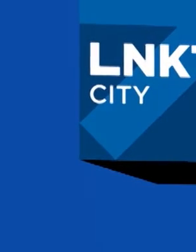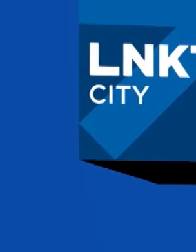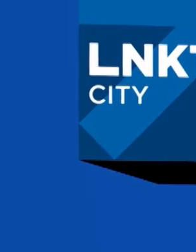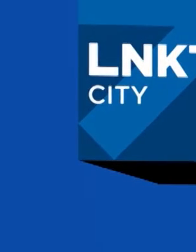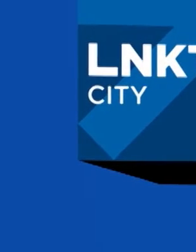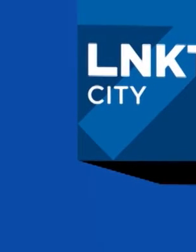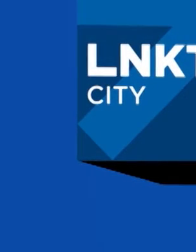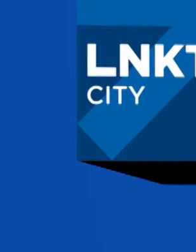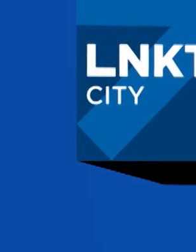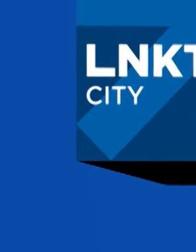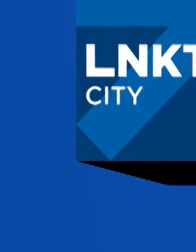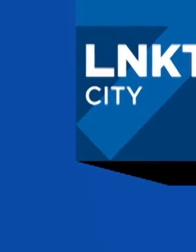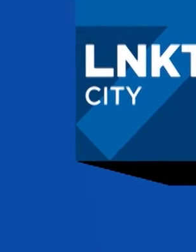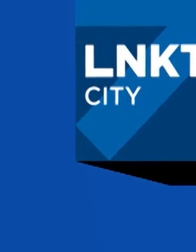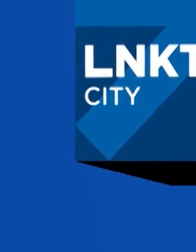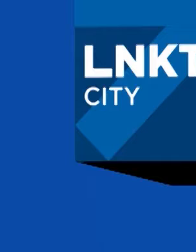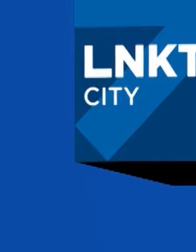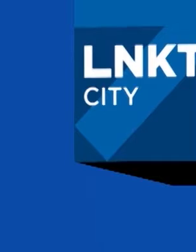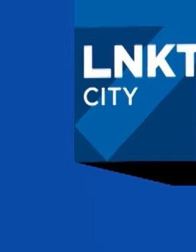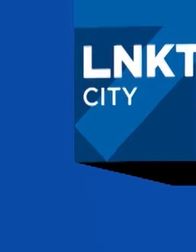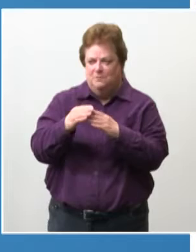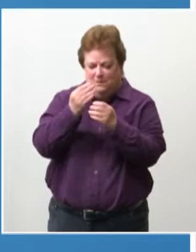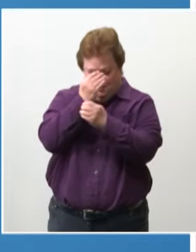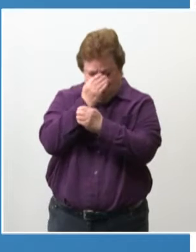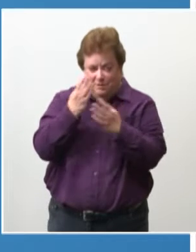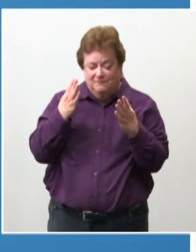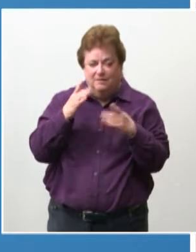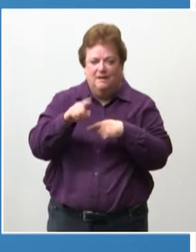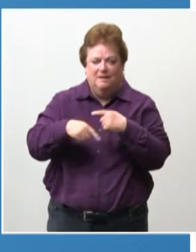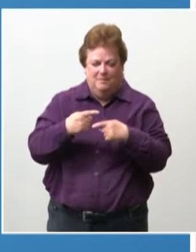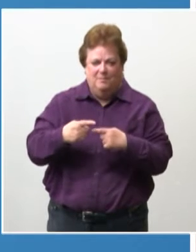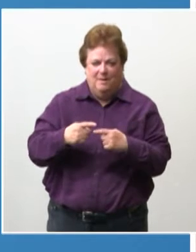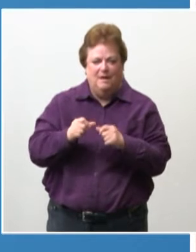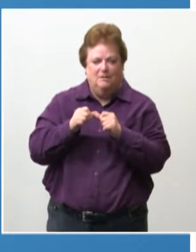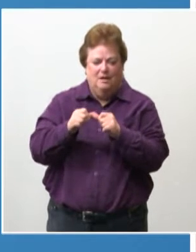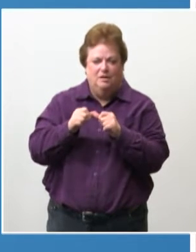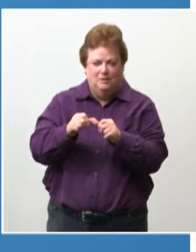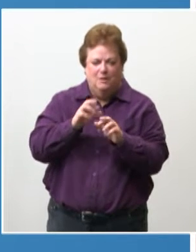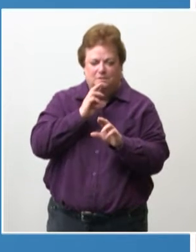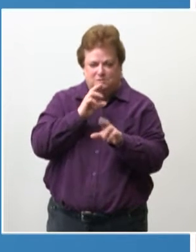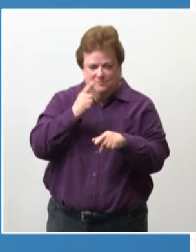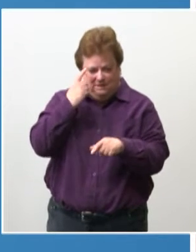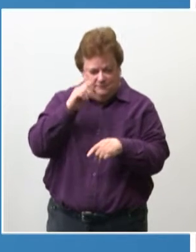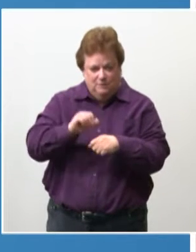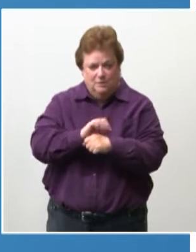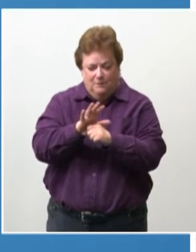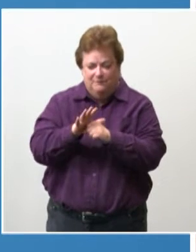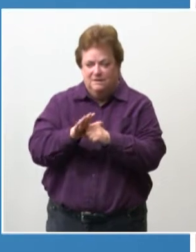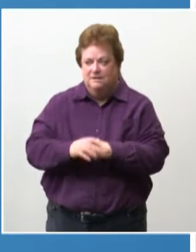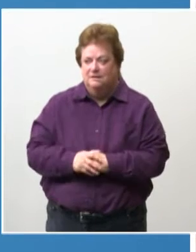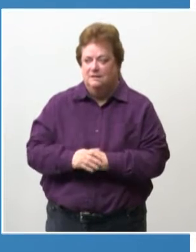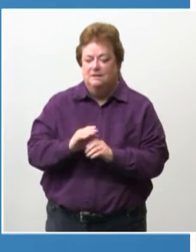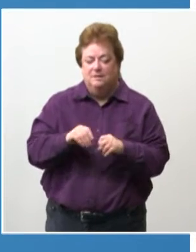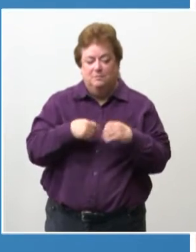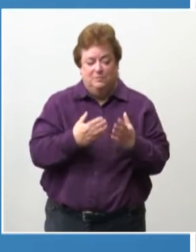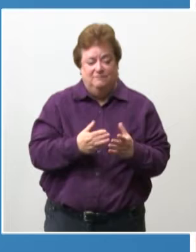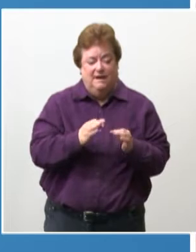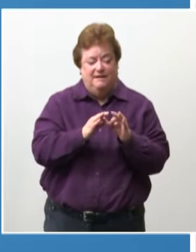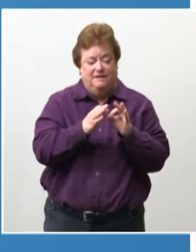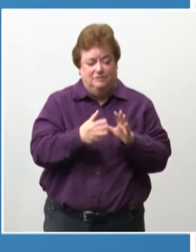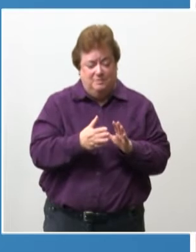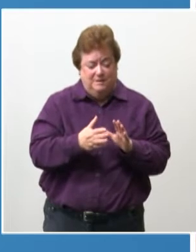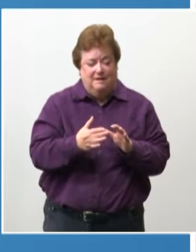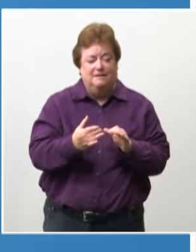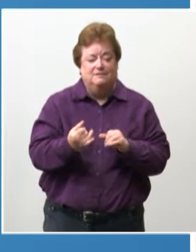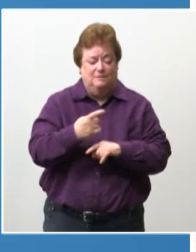Good afternoon and welcome to this community briefing on our ongoing pandemic response efforts. Providing